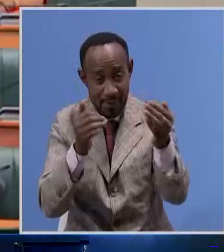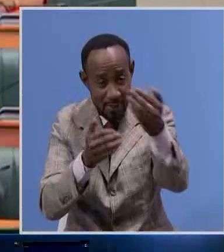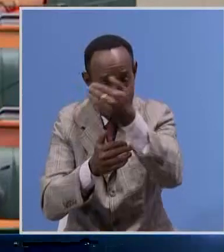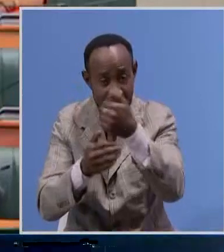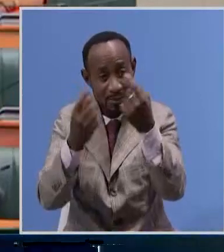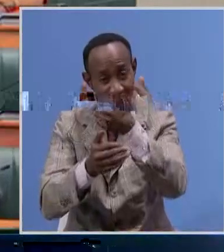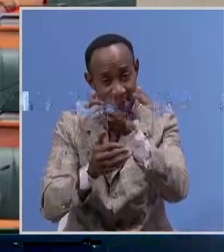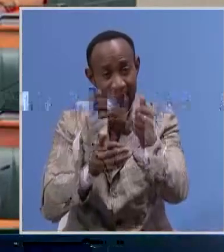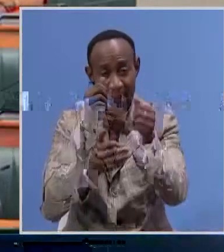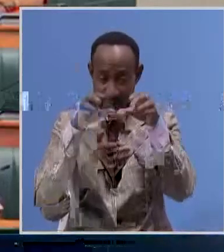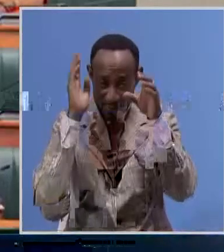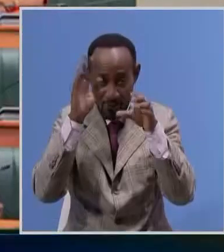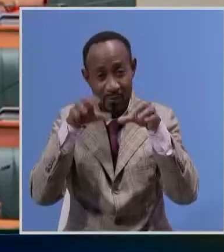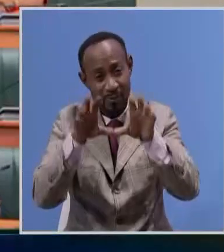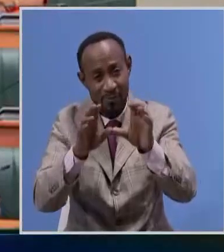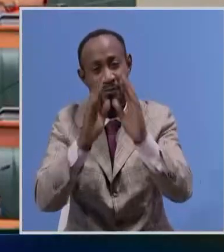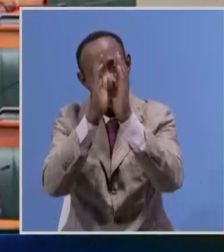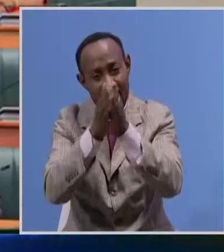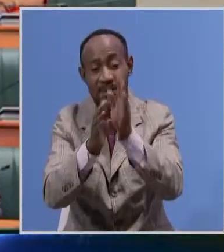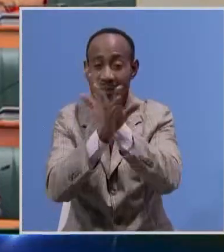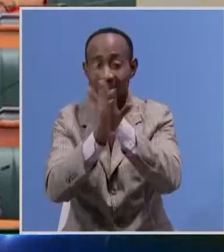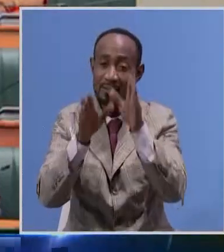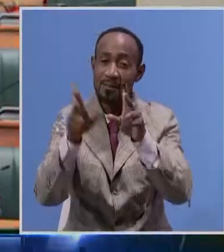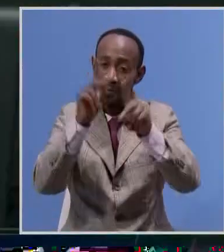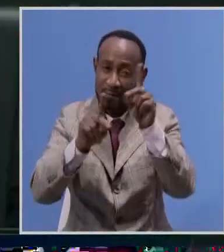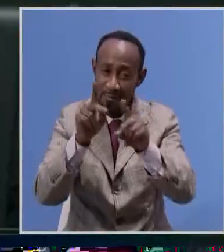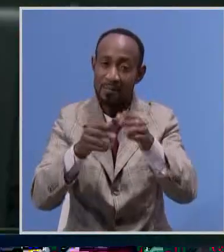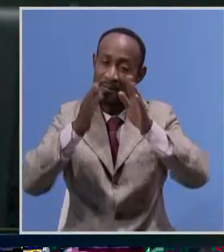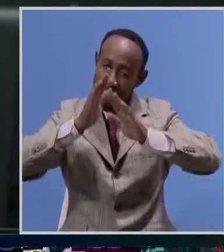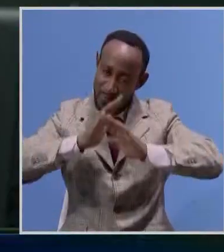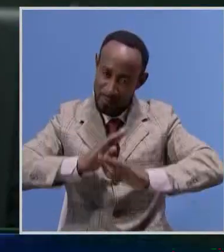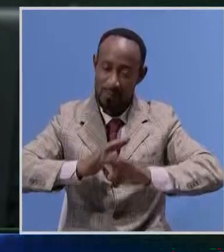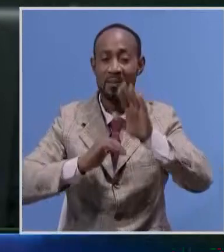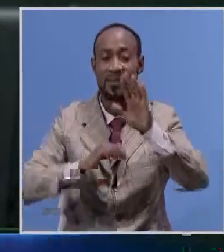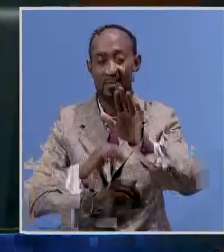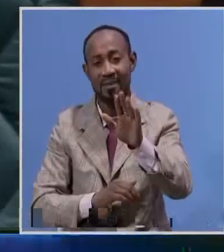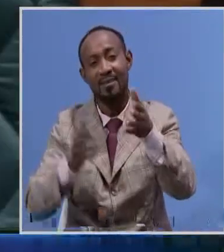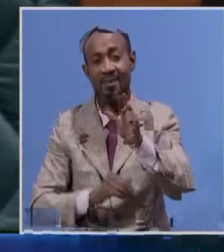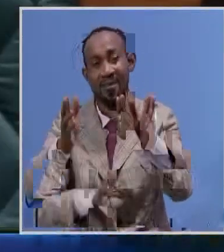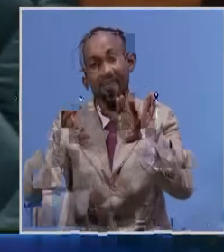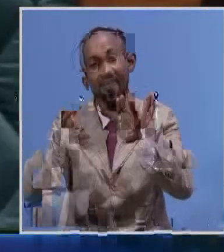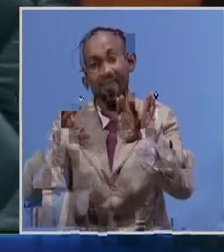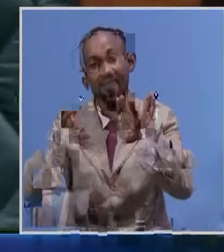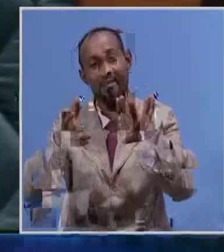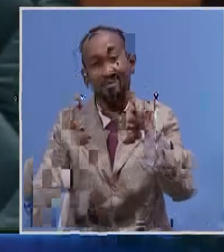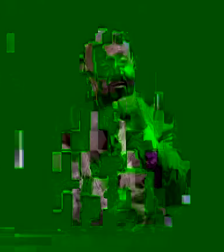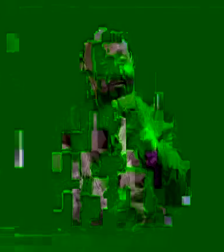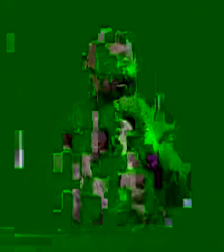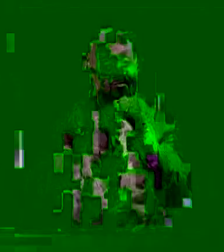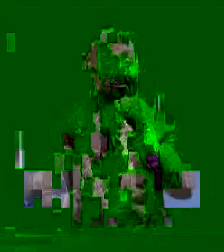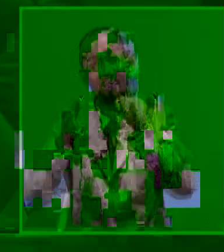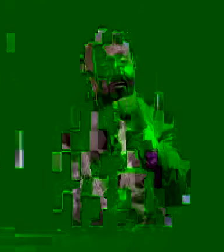resources will continue, but appealed to the Zambian people to remain calm and allow the investigative wings to do the